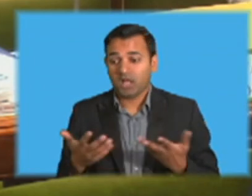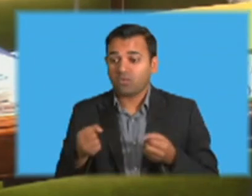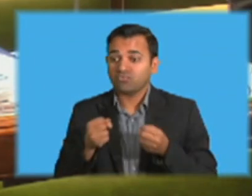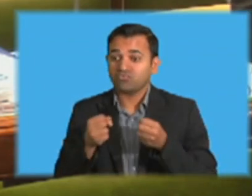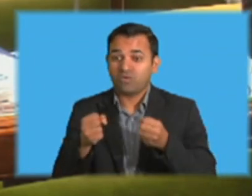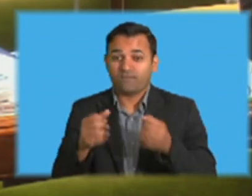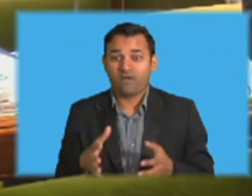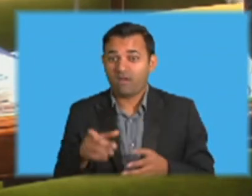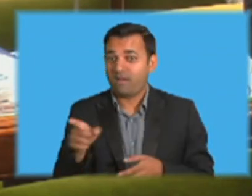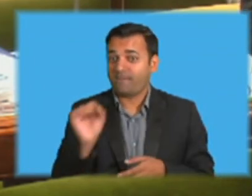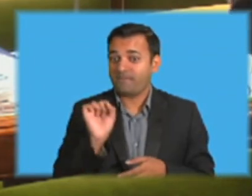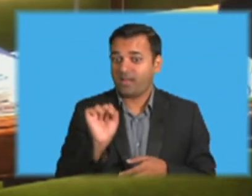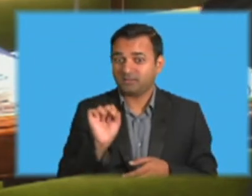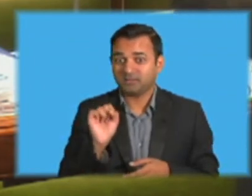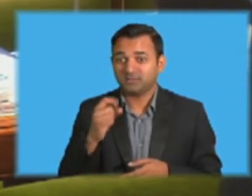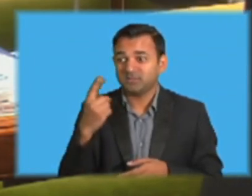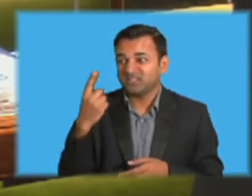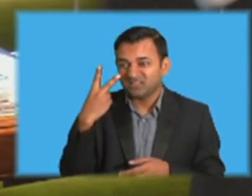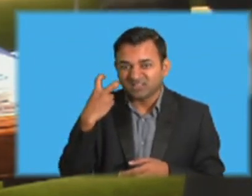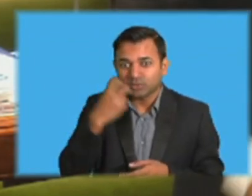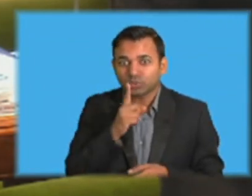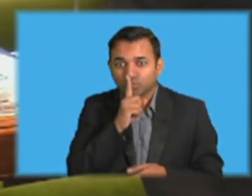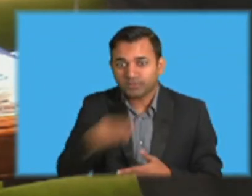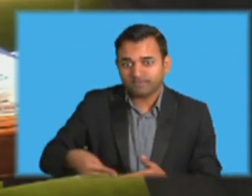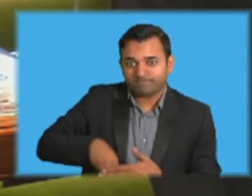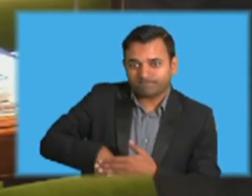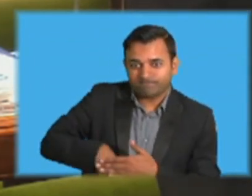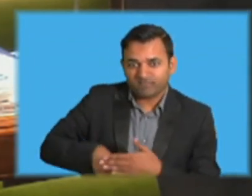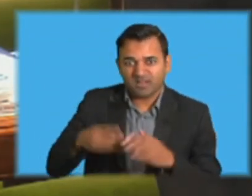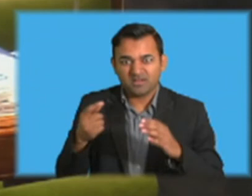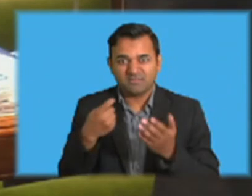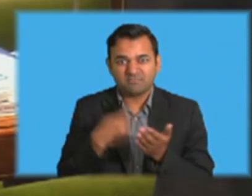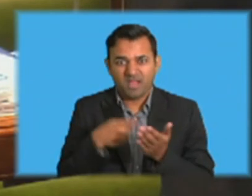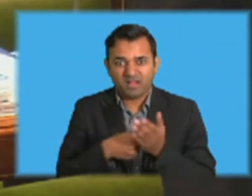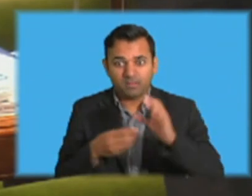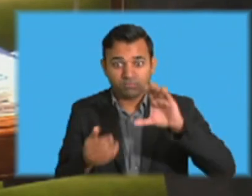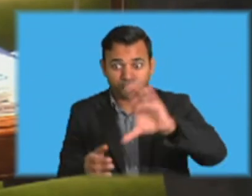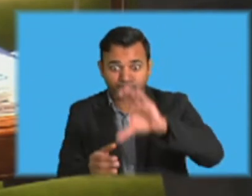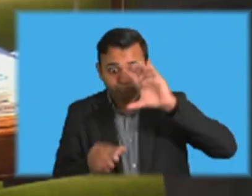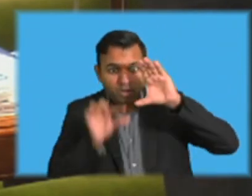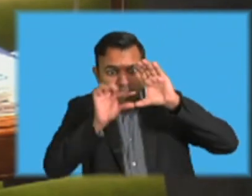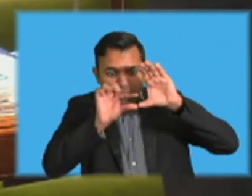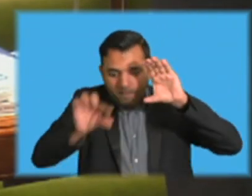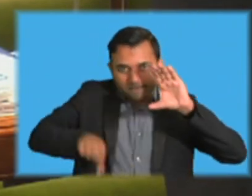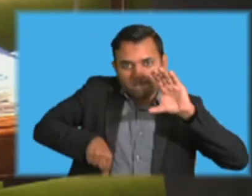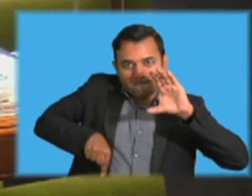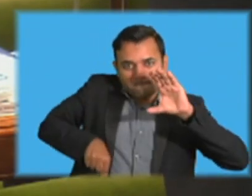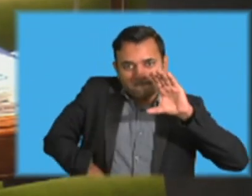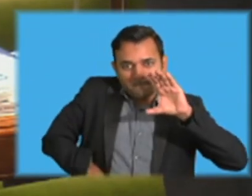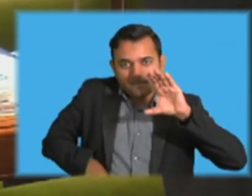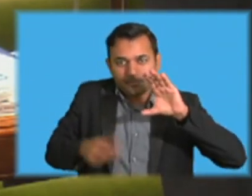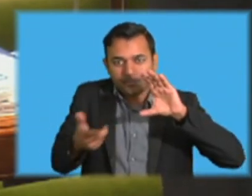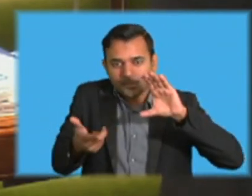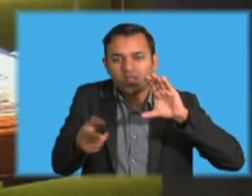take out 1/3 of the takings, we have reached out and said on a number of occasions, also publicly, that the bus companies need to remunerate the